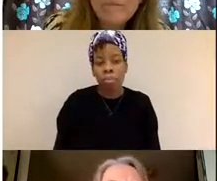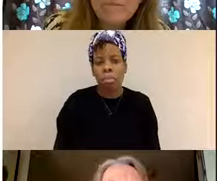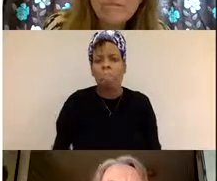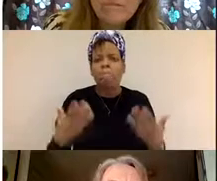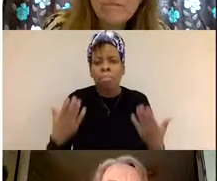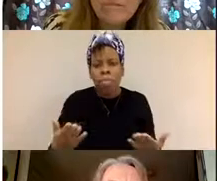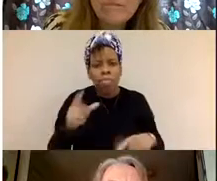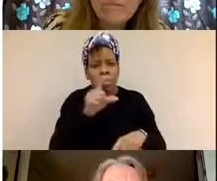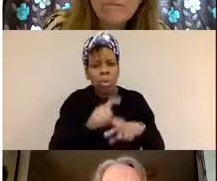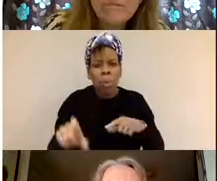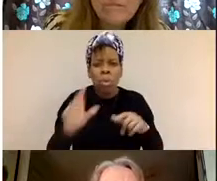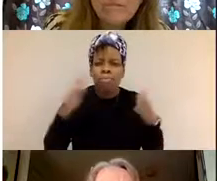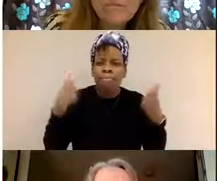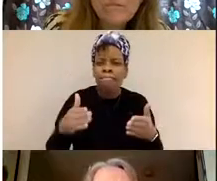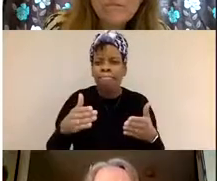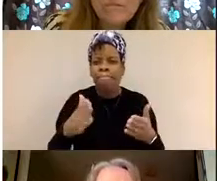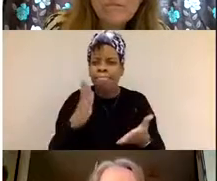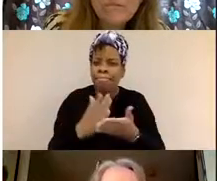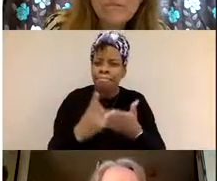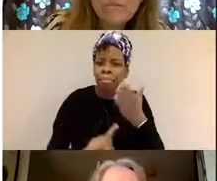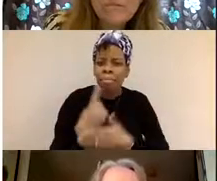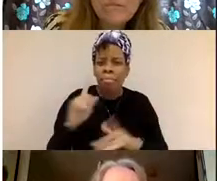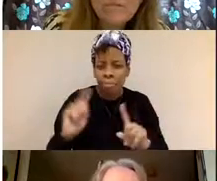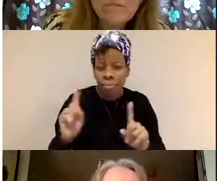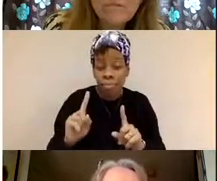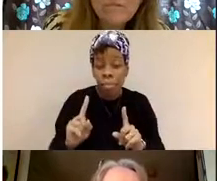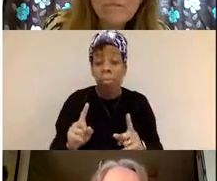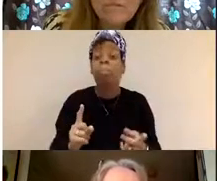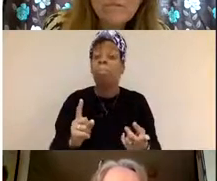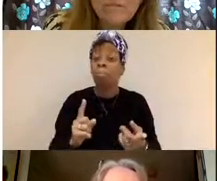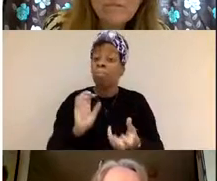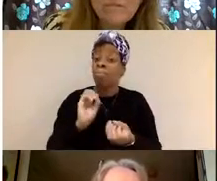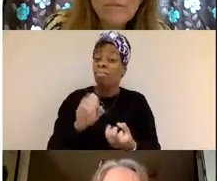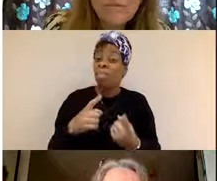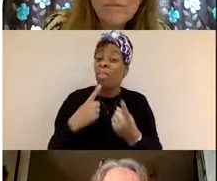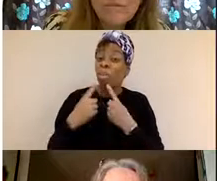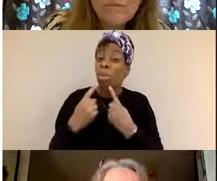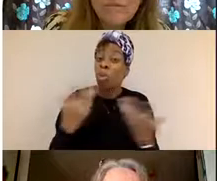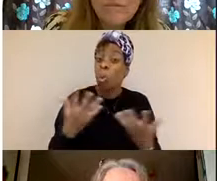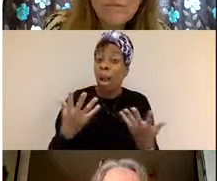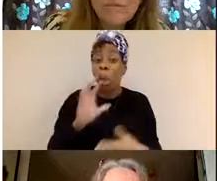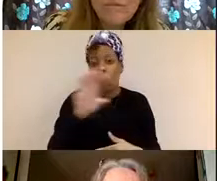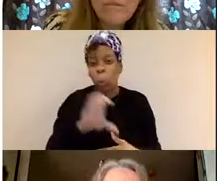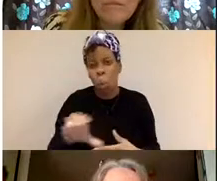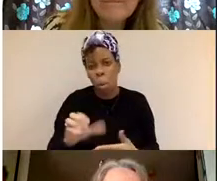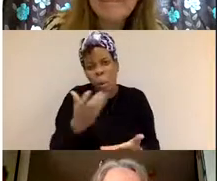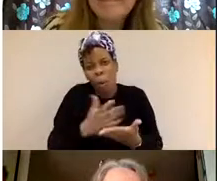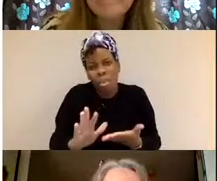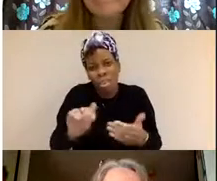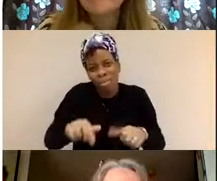practicalities of this course. So it's going to be delivered on Zoom due to global